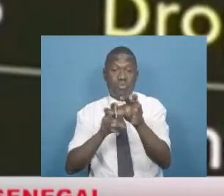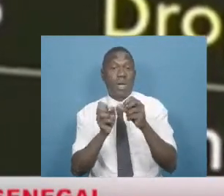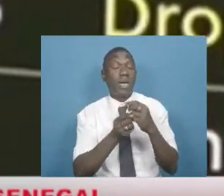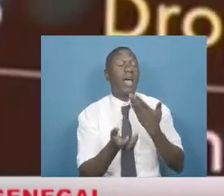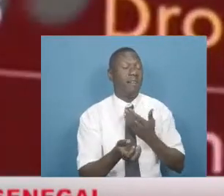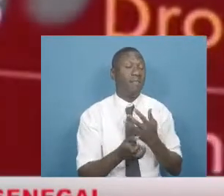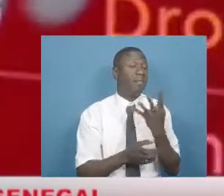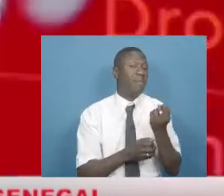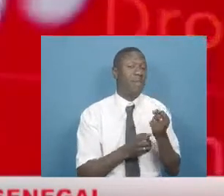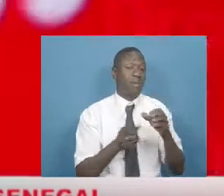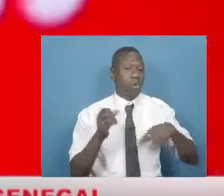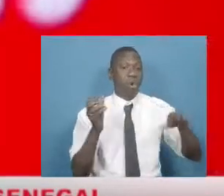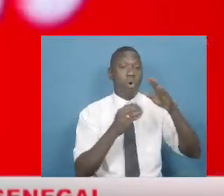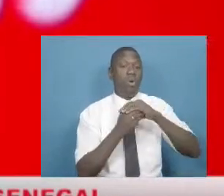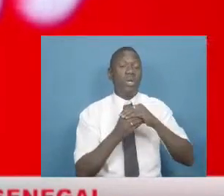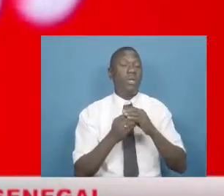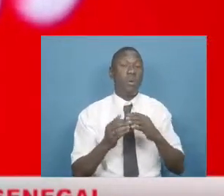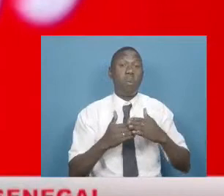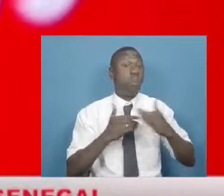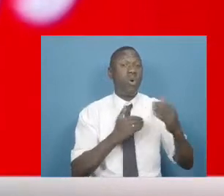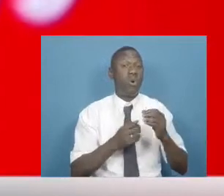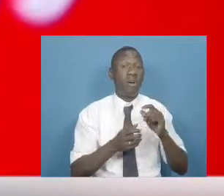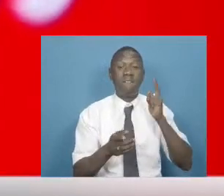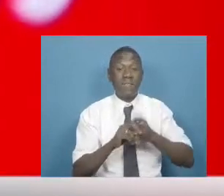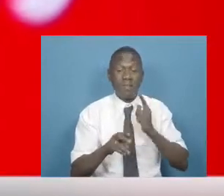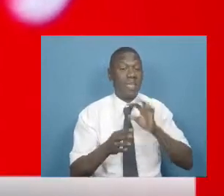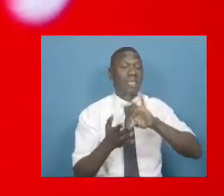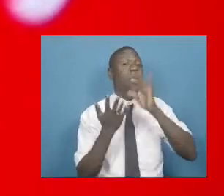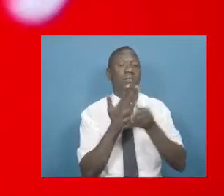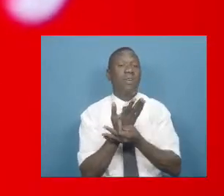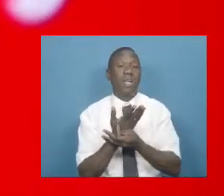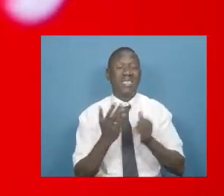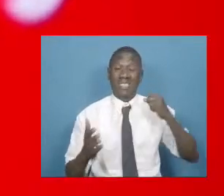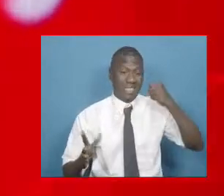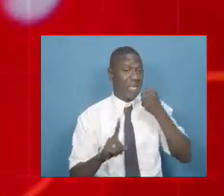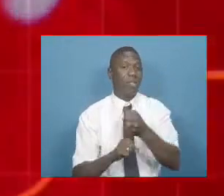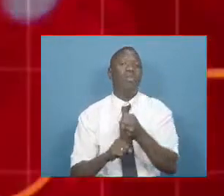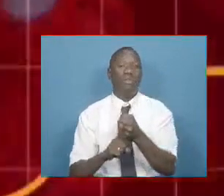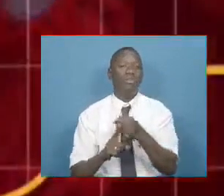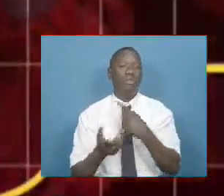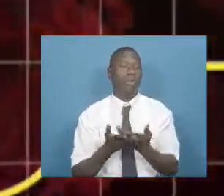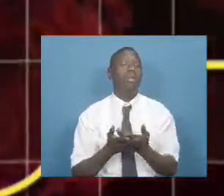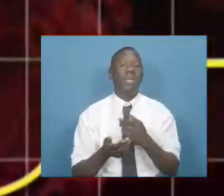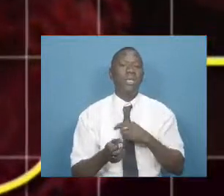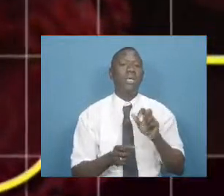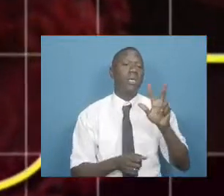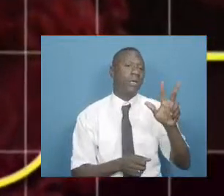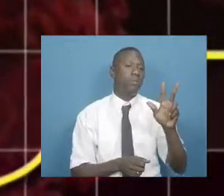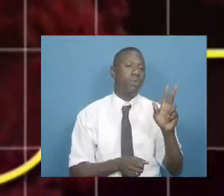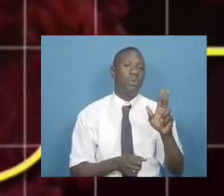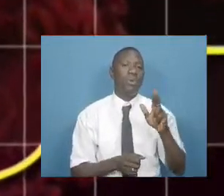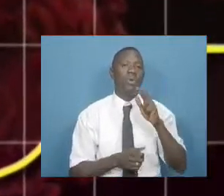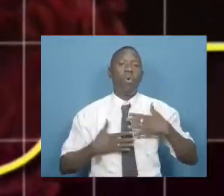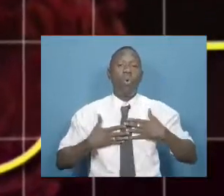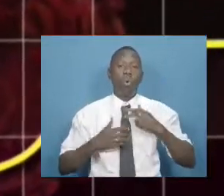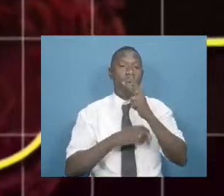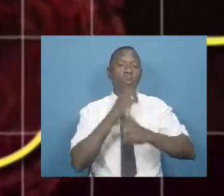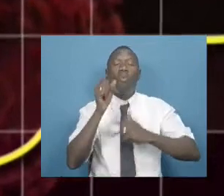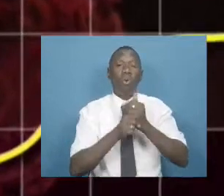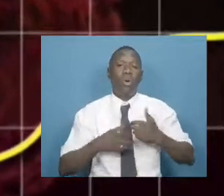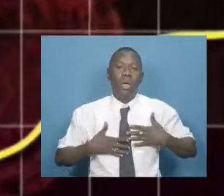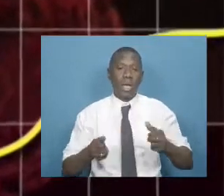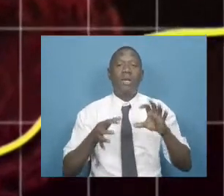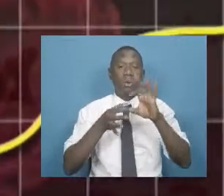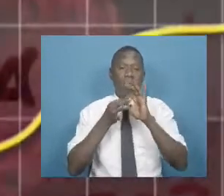therefore potentially more transmissible and more dangerous due to the new combination of mutations. The WHO reiterates that vaccination